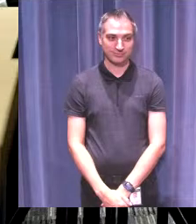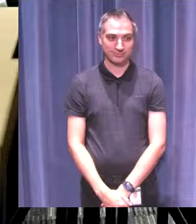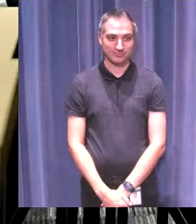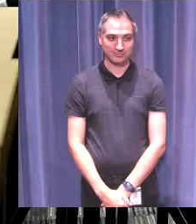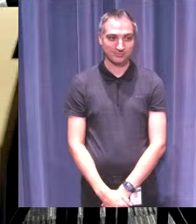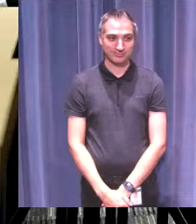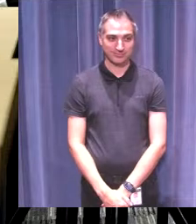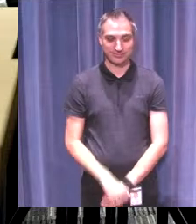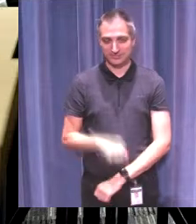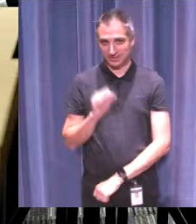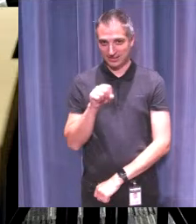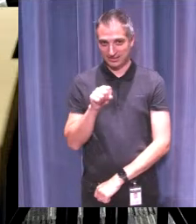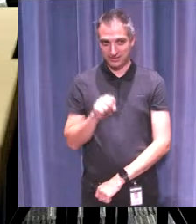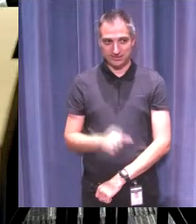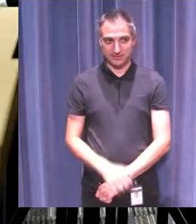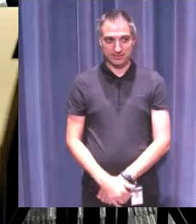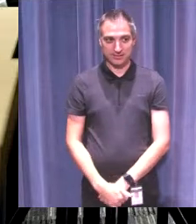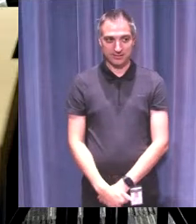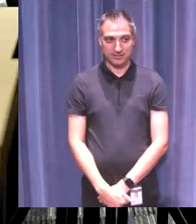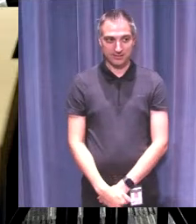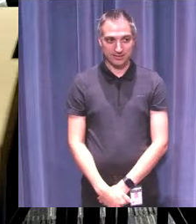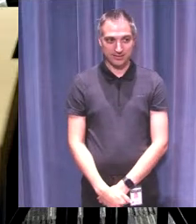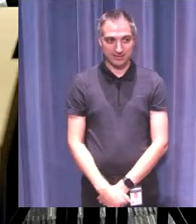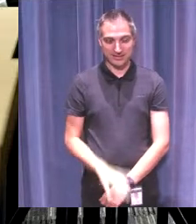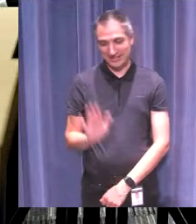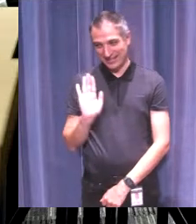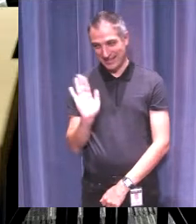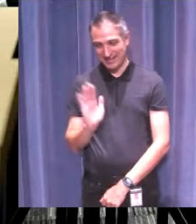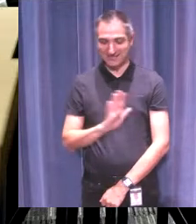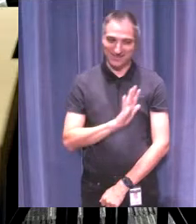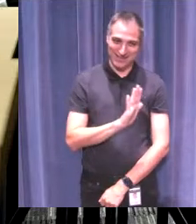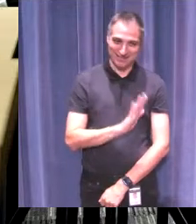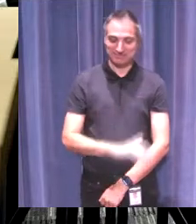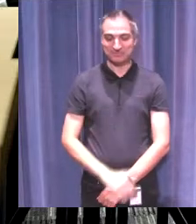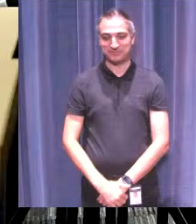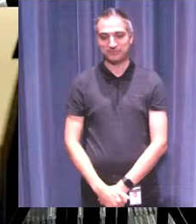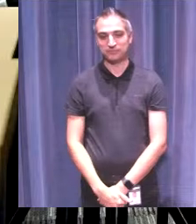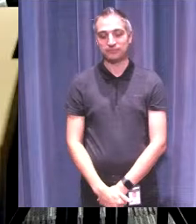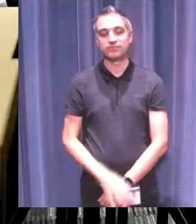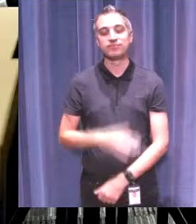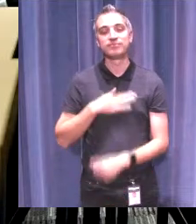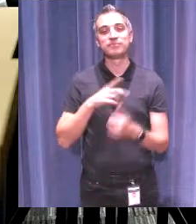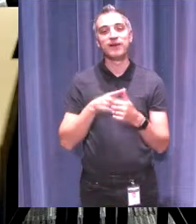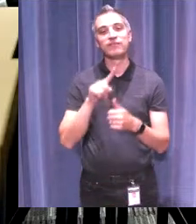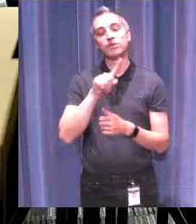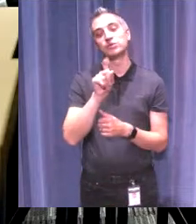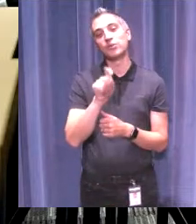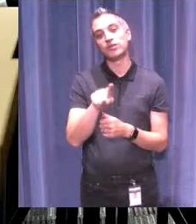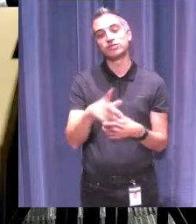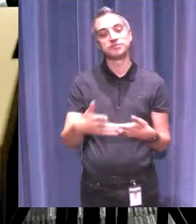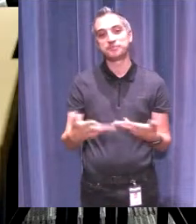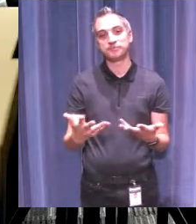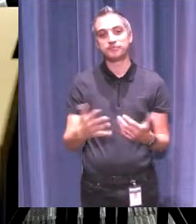Yes. Hi. Hi. My